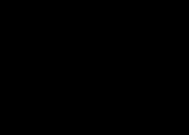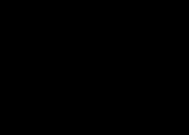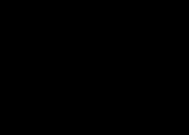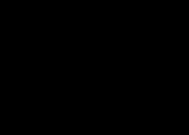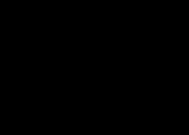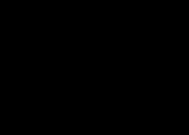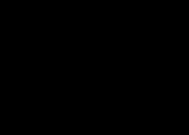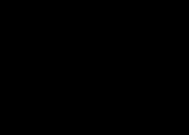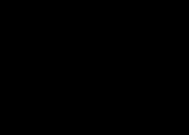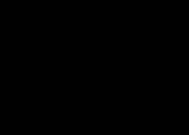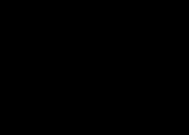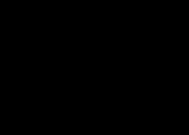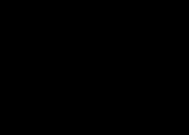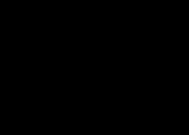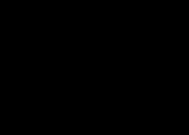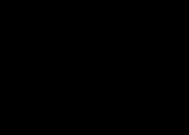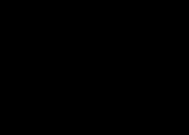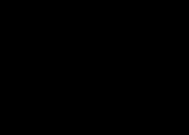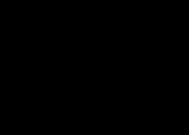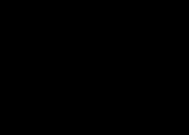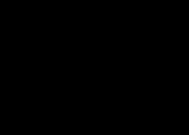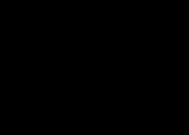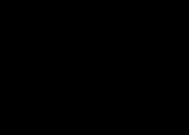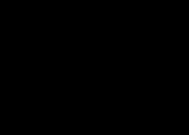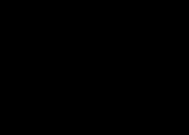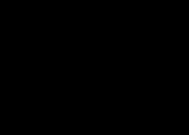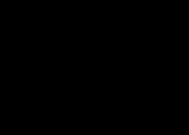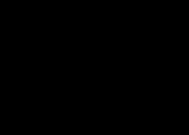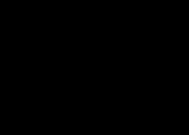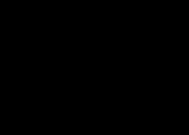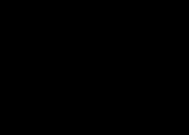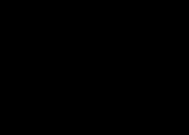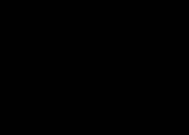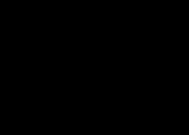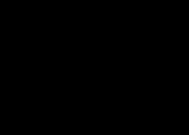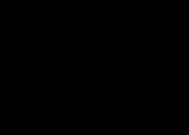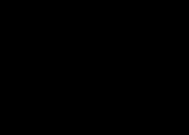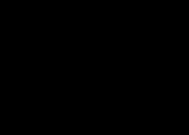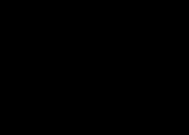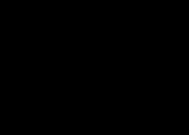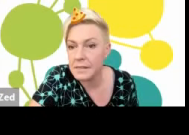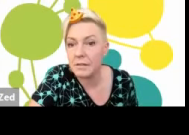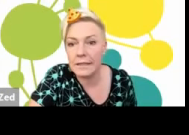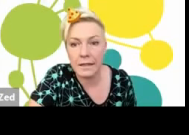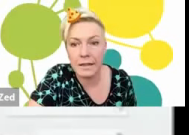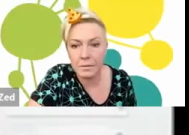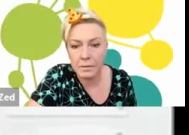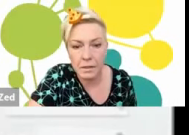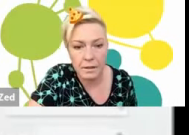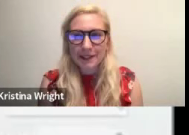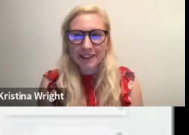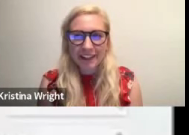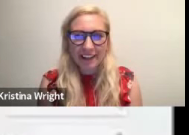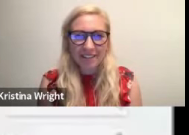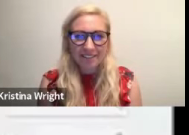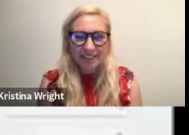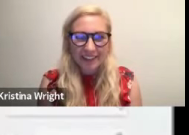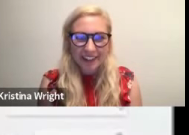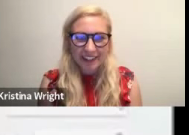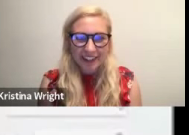Quite a few over the course of the weekend. Thank you. Okay, so... I'm okay to share my screen now.